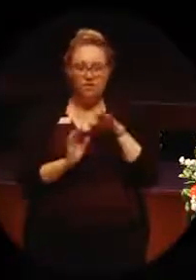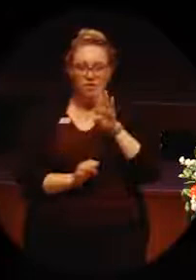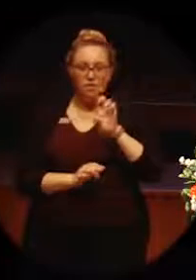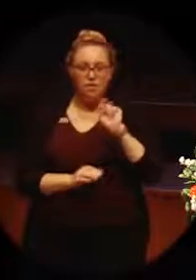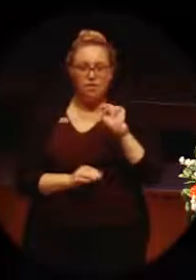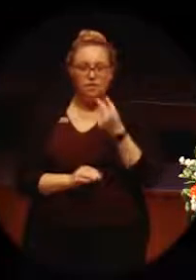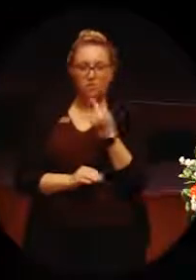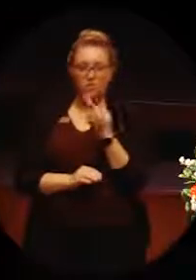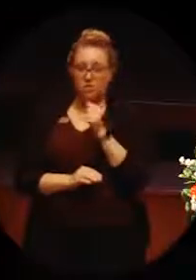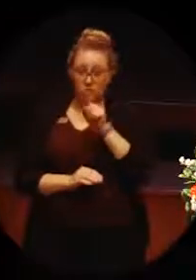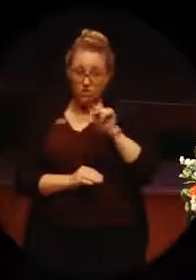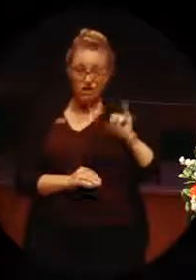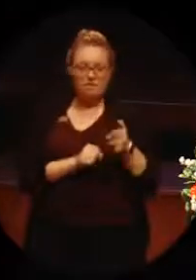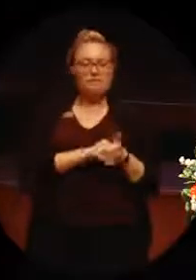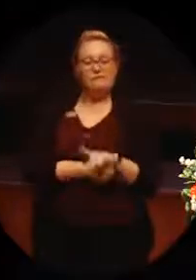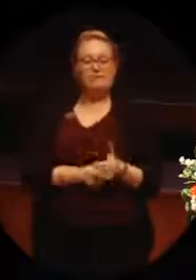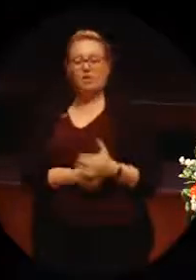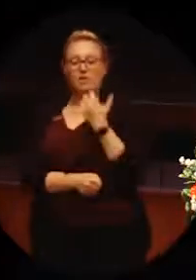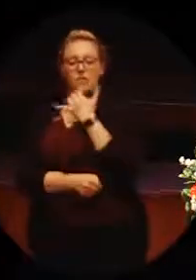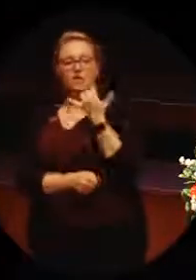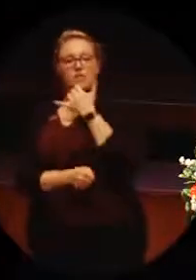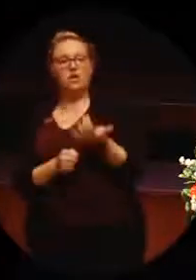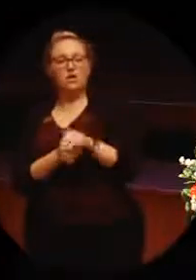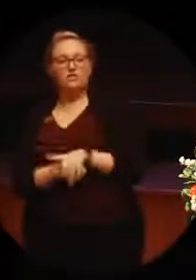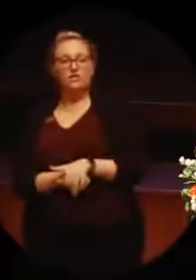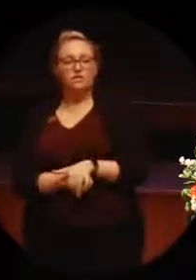about Benghazi in order to cover up their wrongdoing,